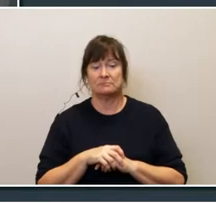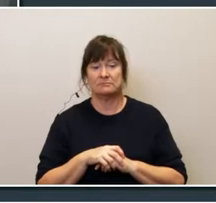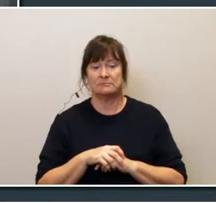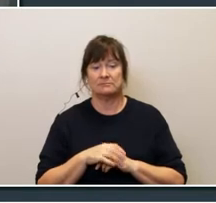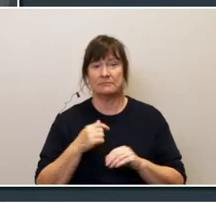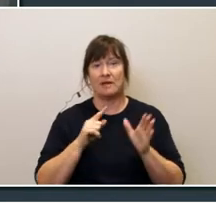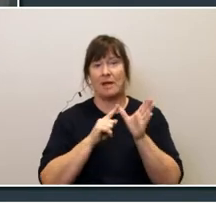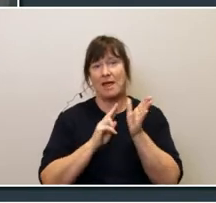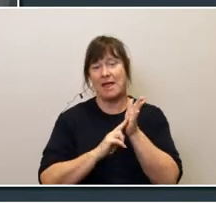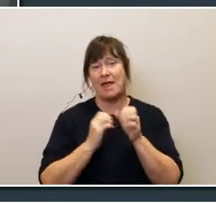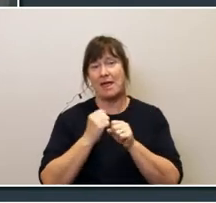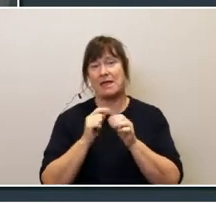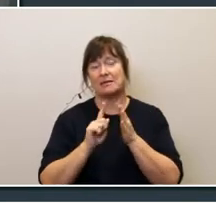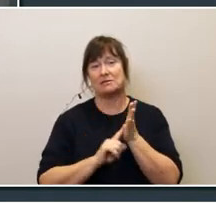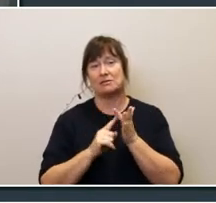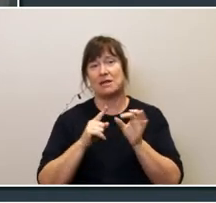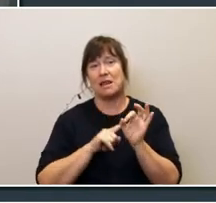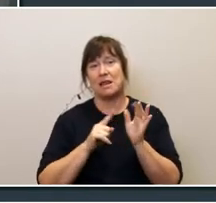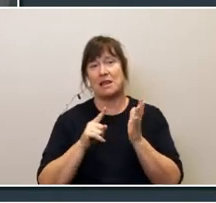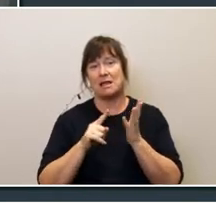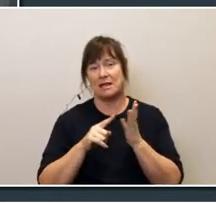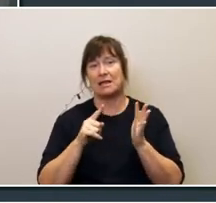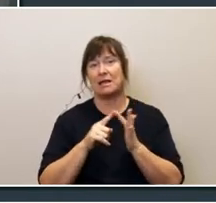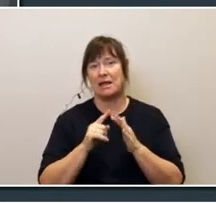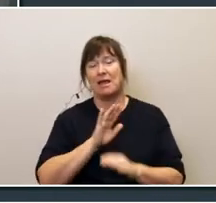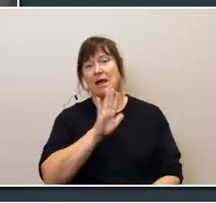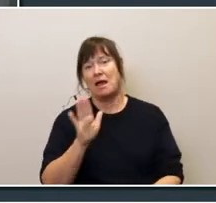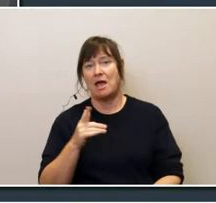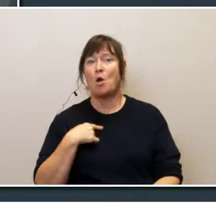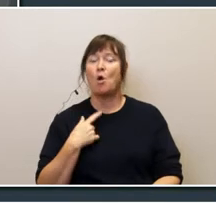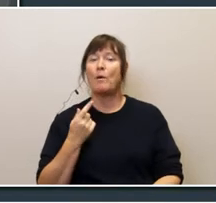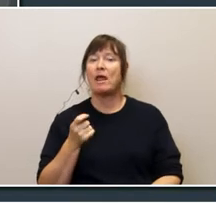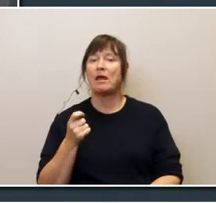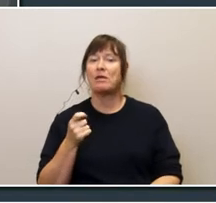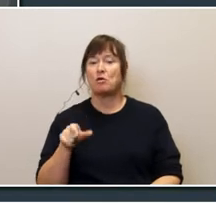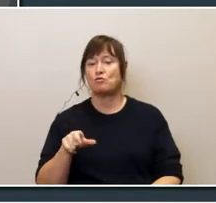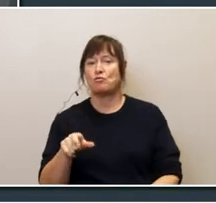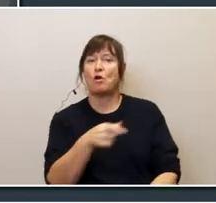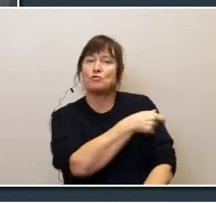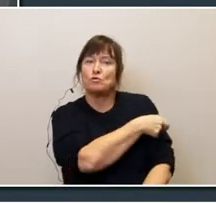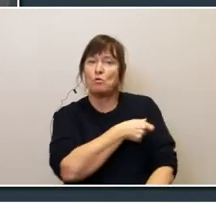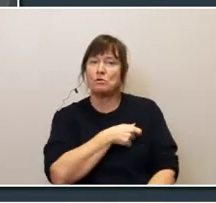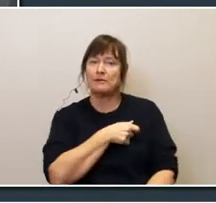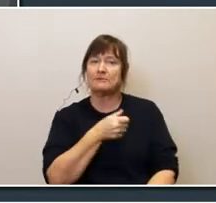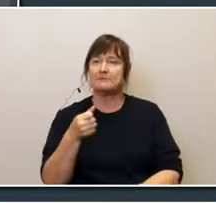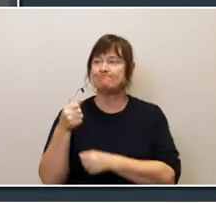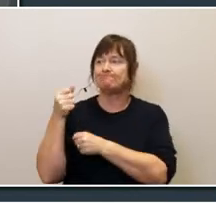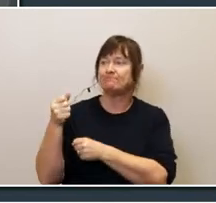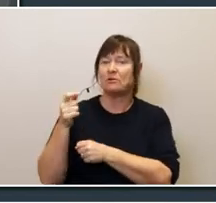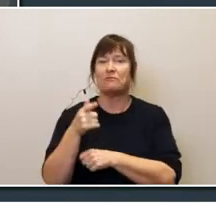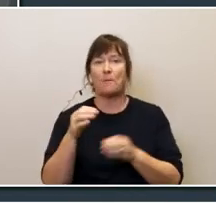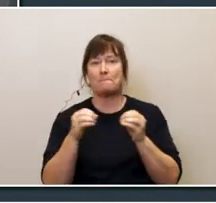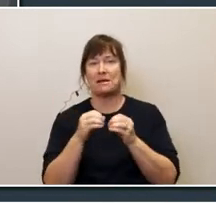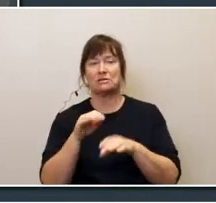I'm Angelique, hi. We are some of the road wardens from Bledisloe Primary School along